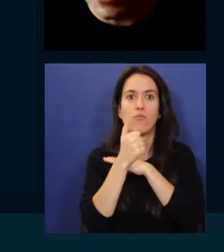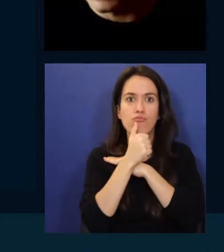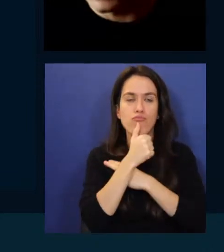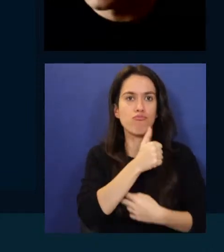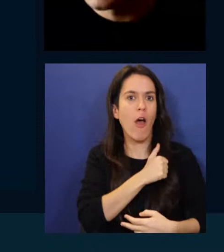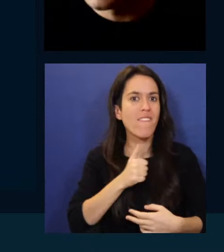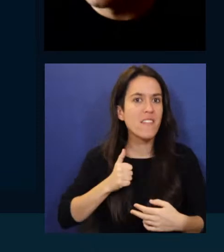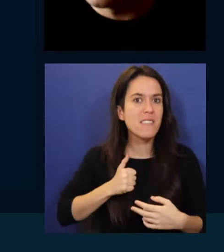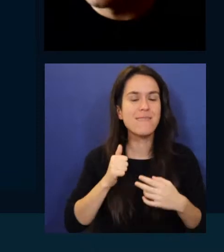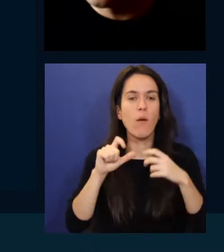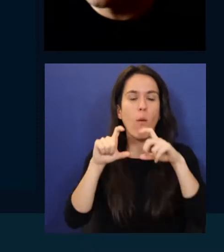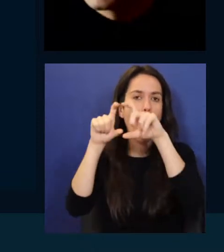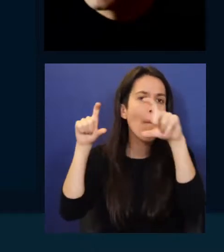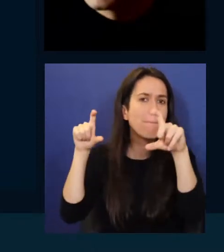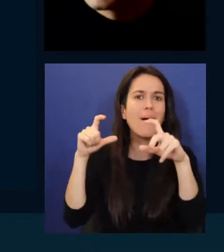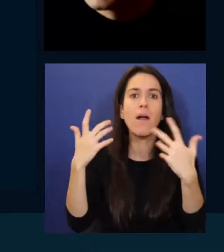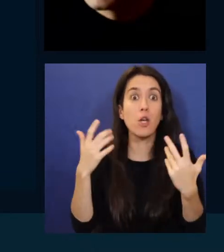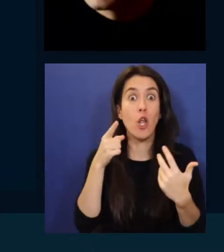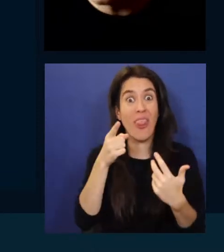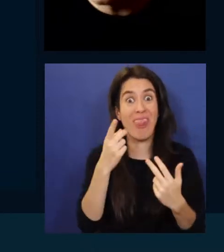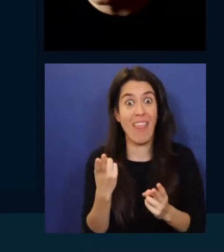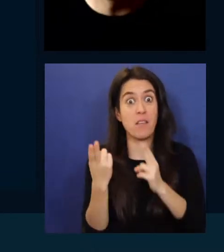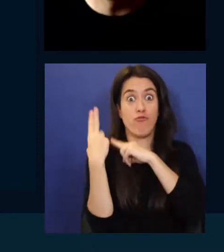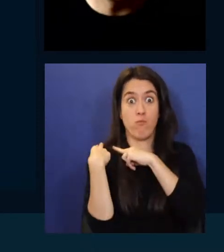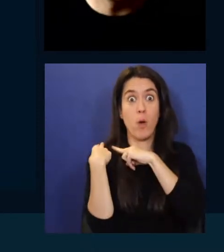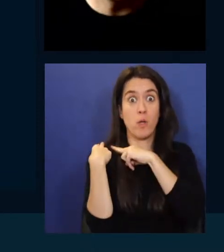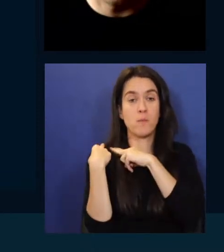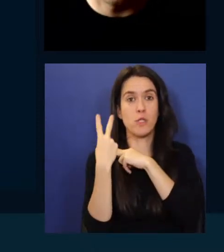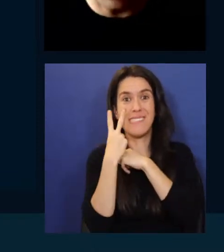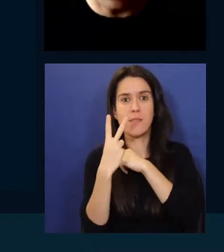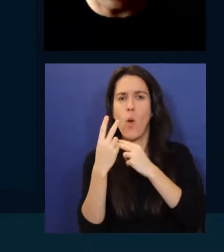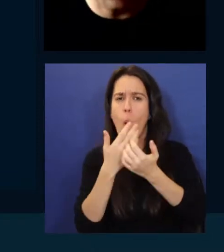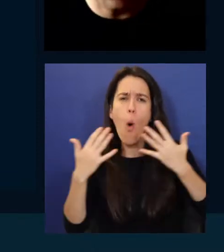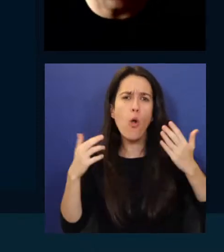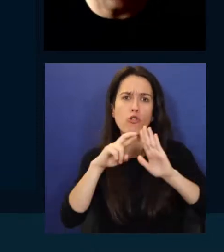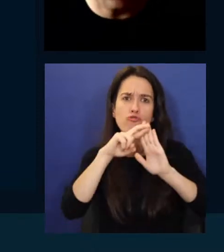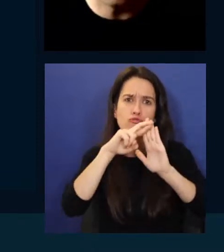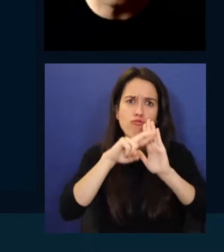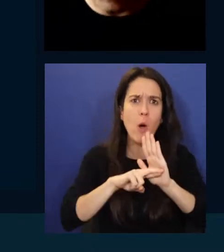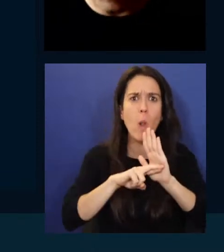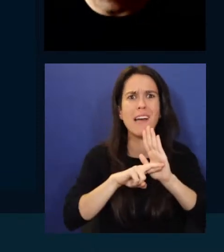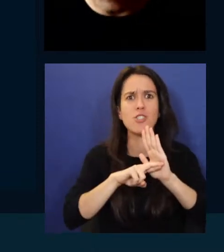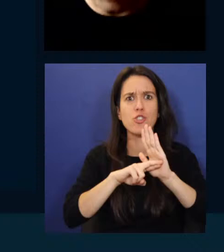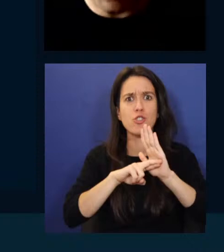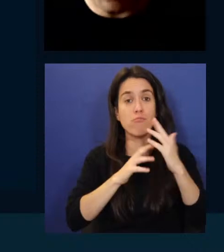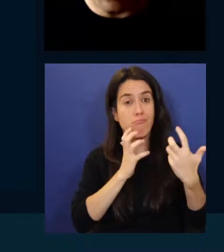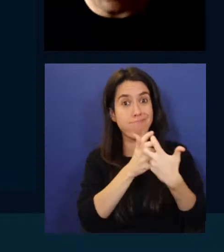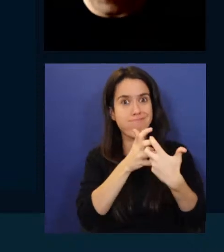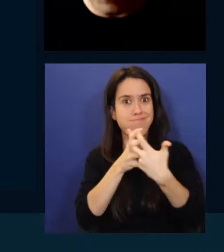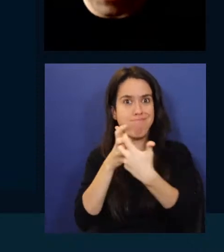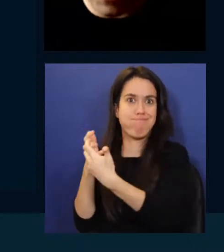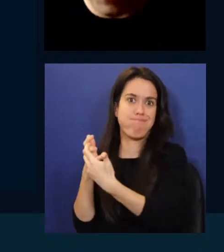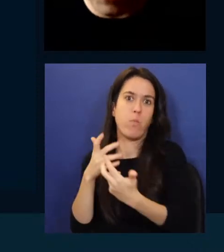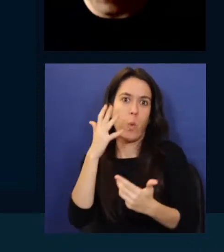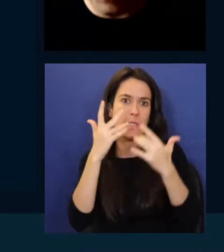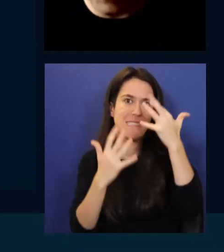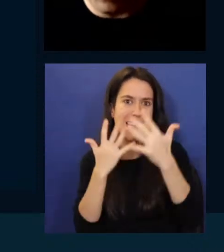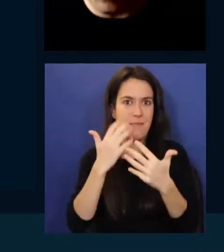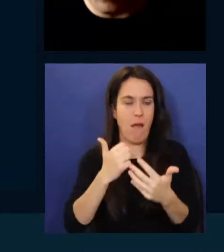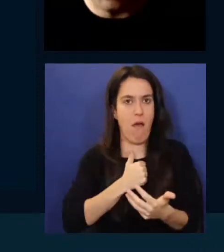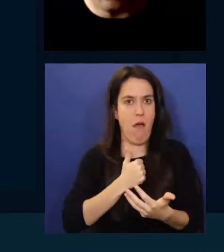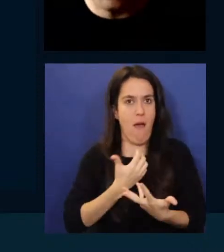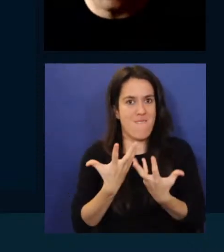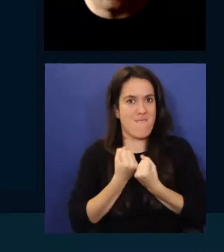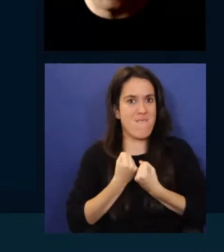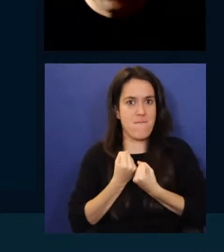could be different, but they're responsible to make sure that all the regulations are complied with the data that the company has.